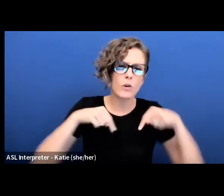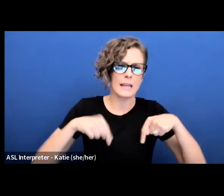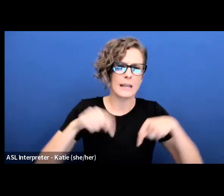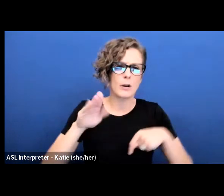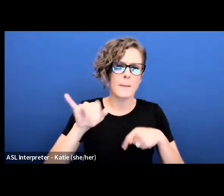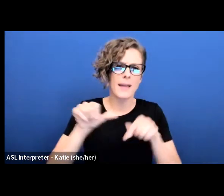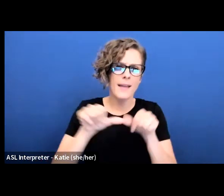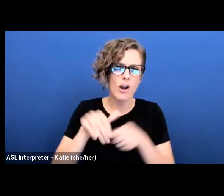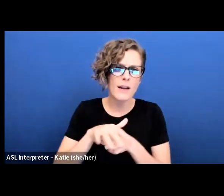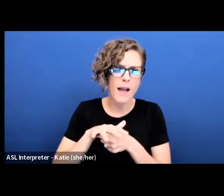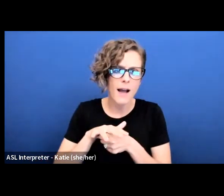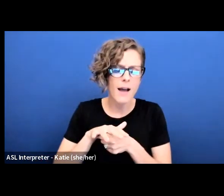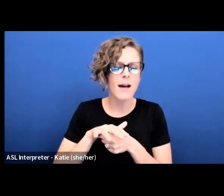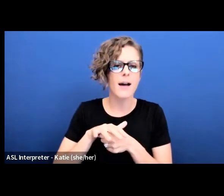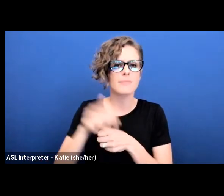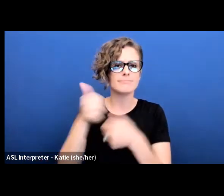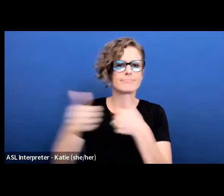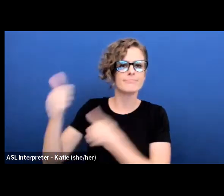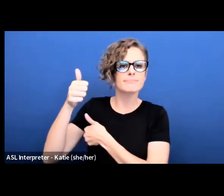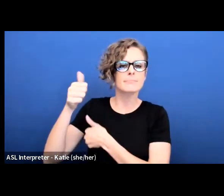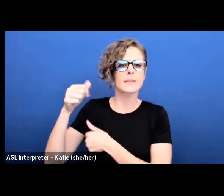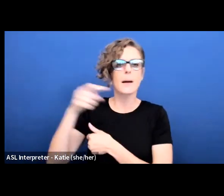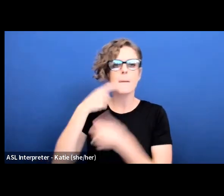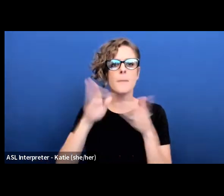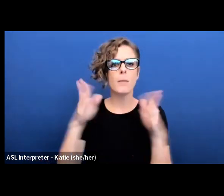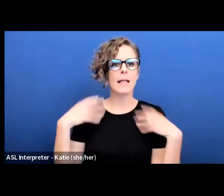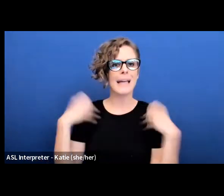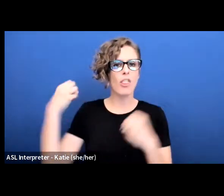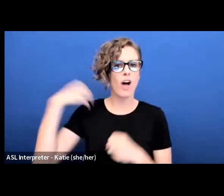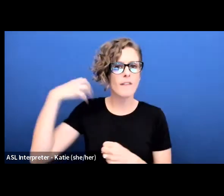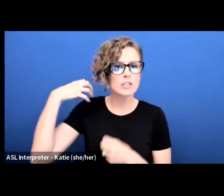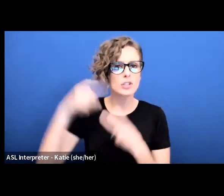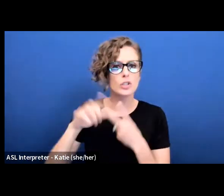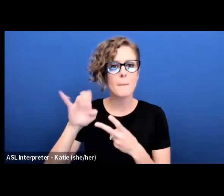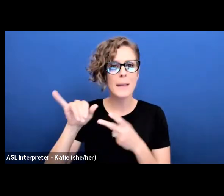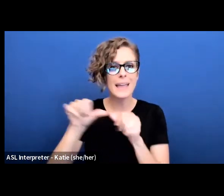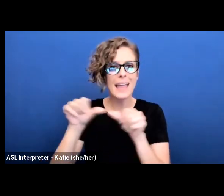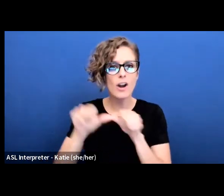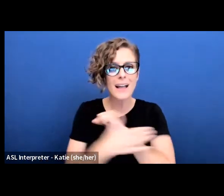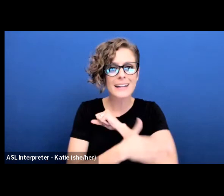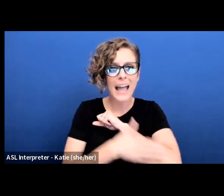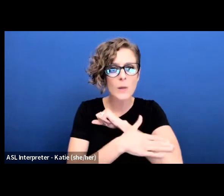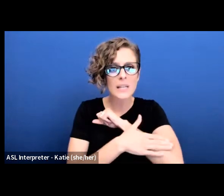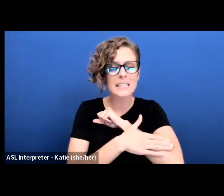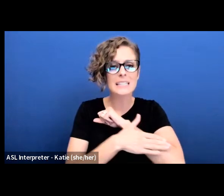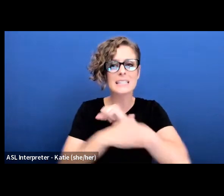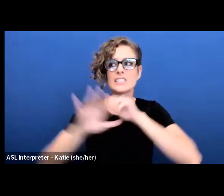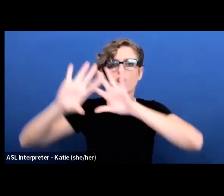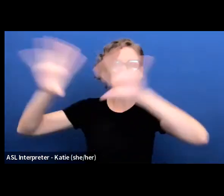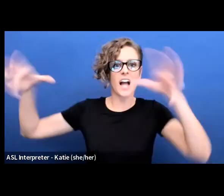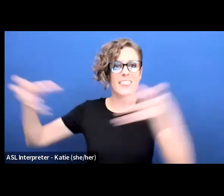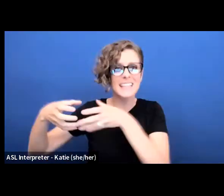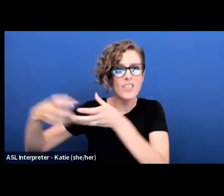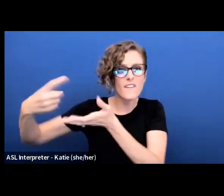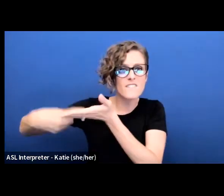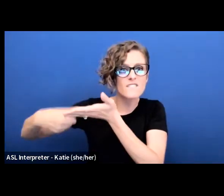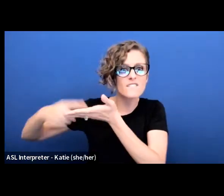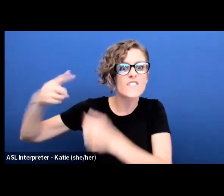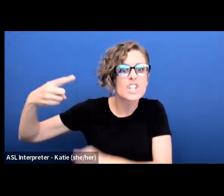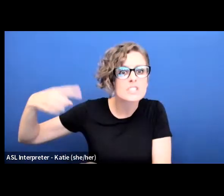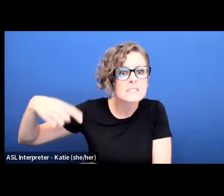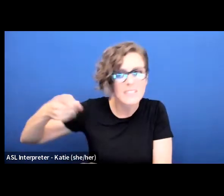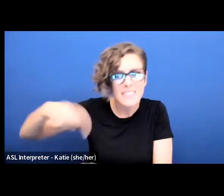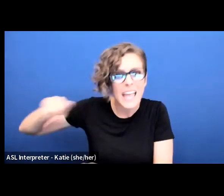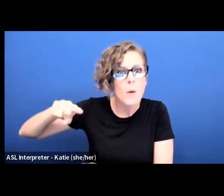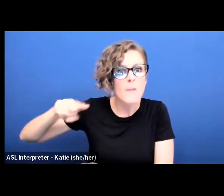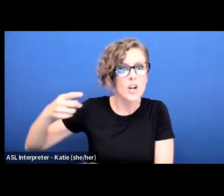with the leadership of our public health officer and the Bay Area counties, who got together first and really were the first ones that